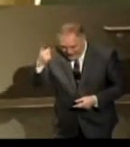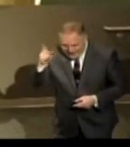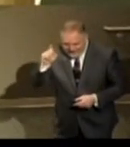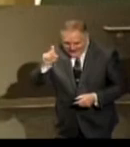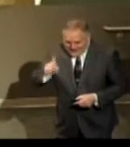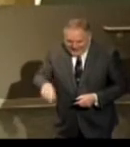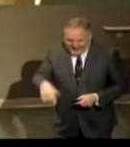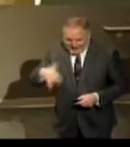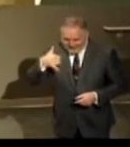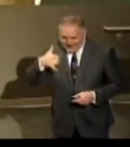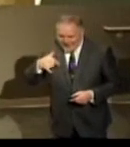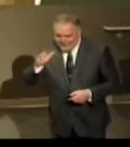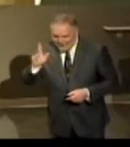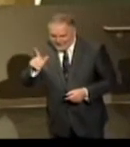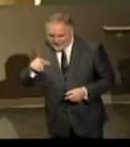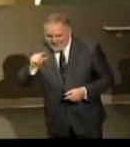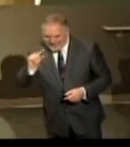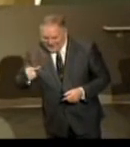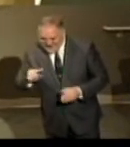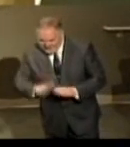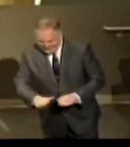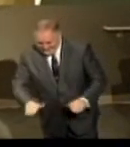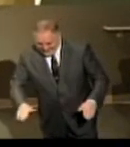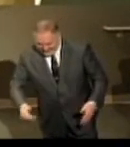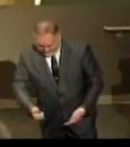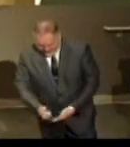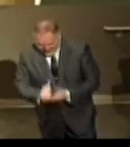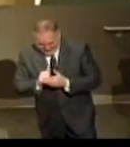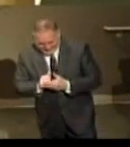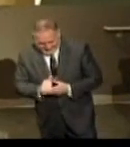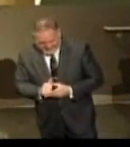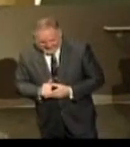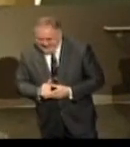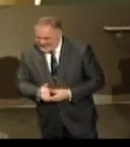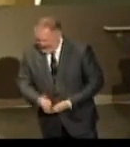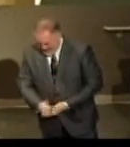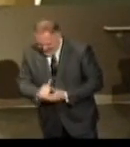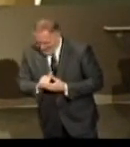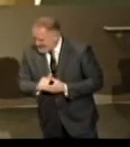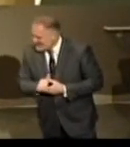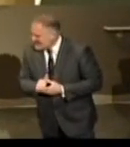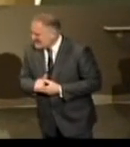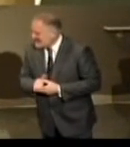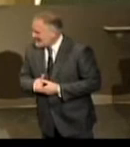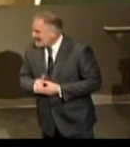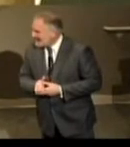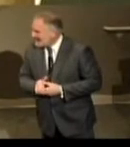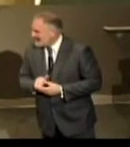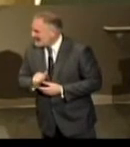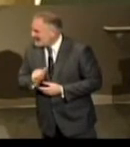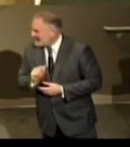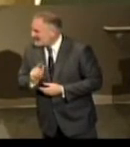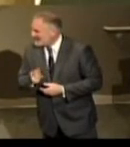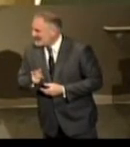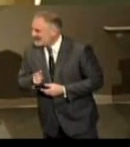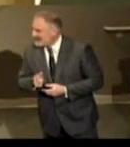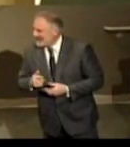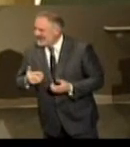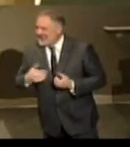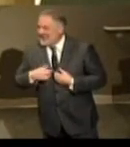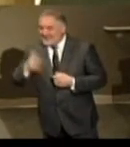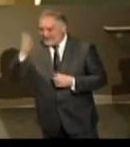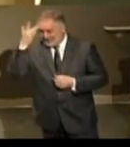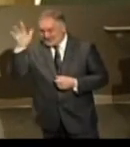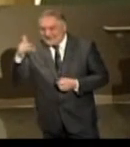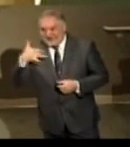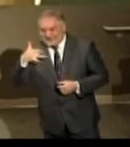of my grandkids. I said, hit some buttons here and help this thing. I literally the other day, I had one of those smartphones,